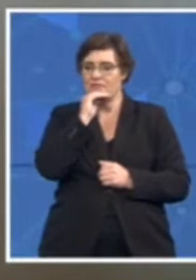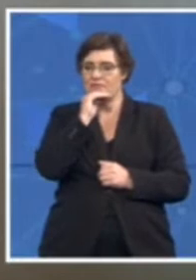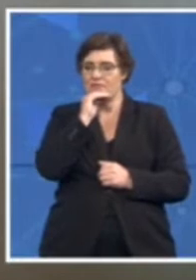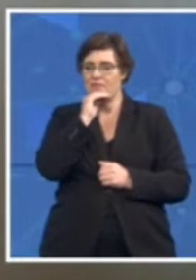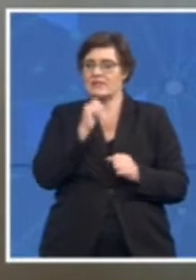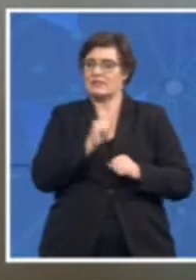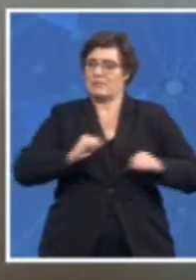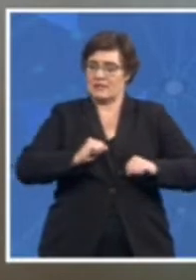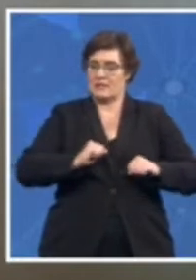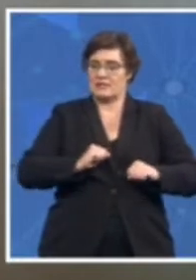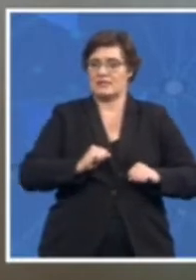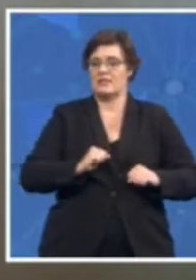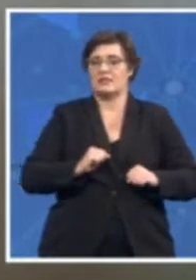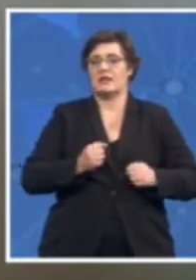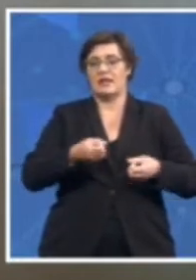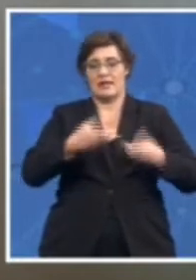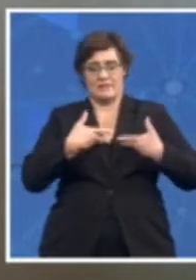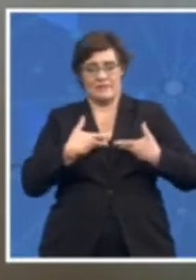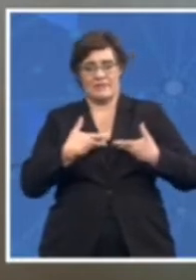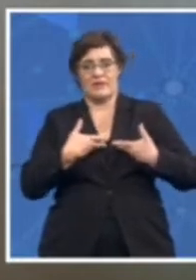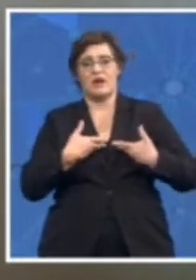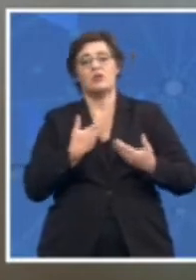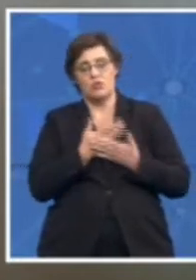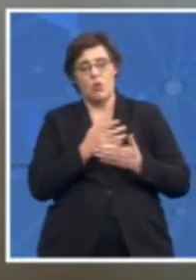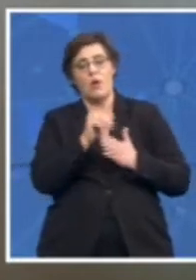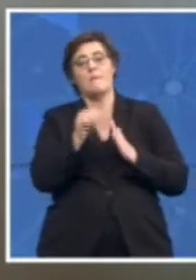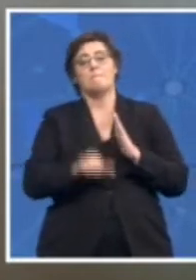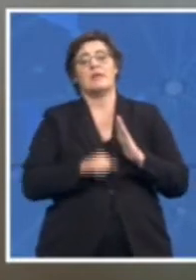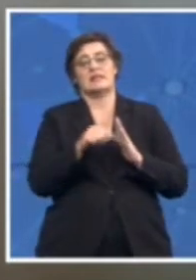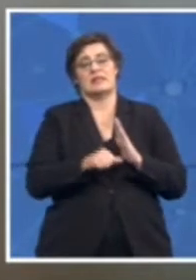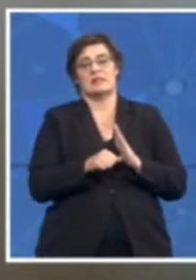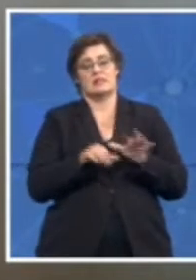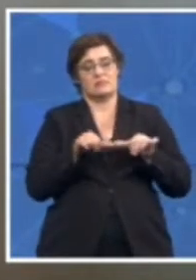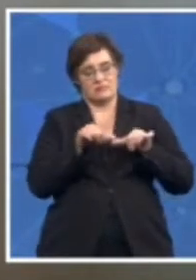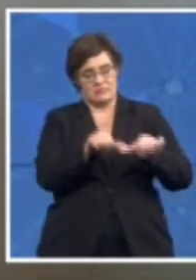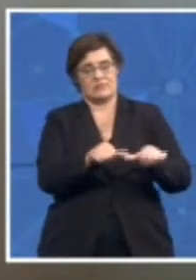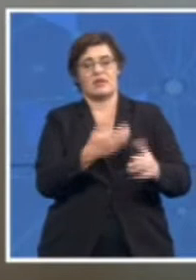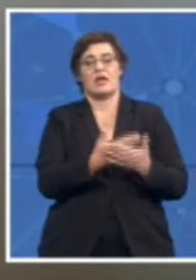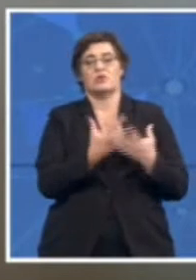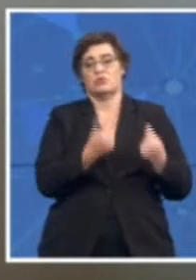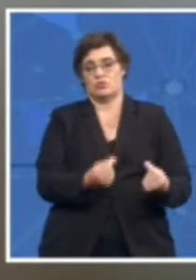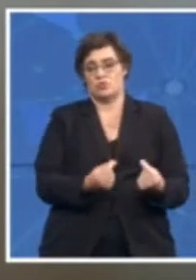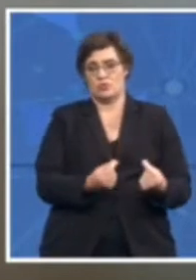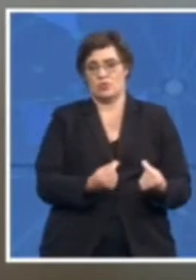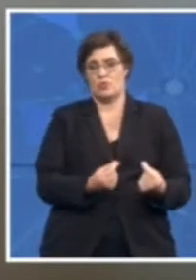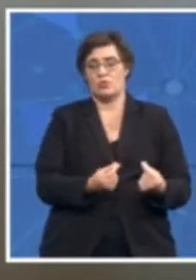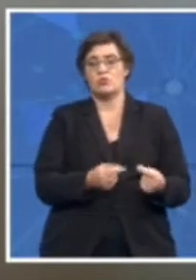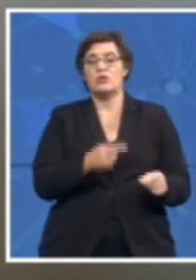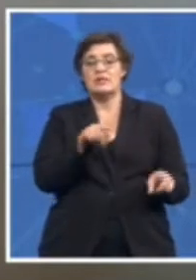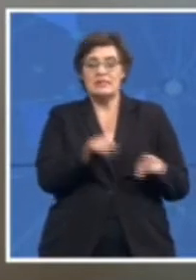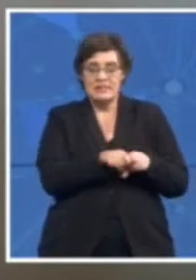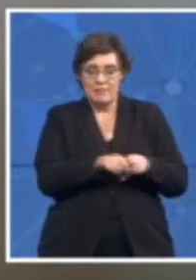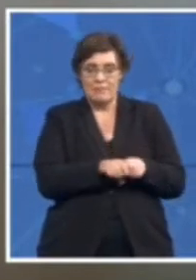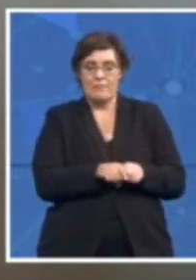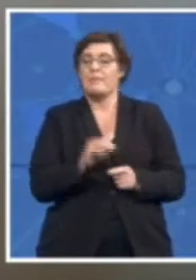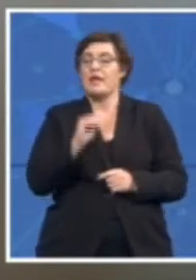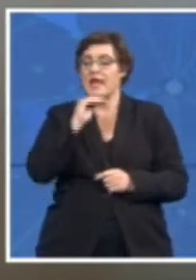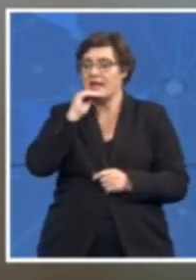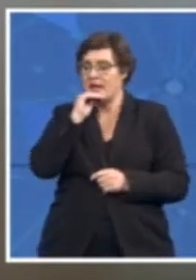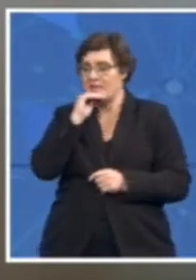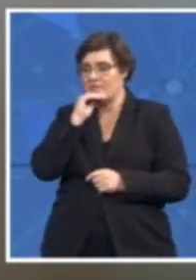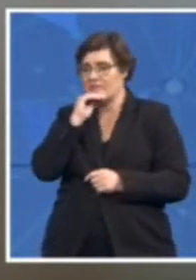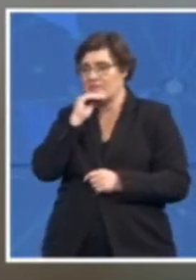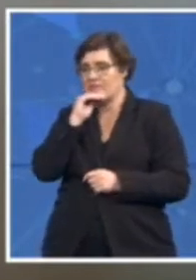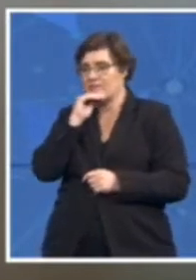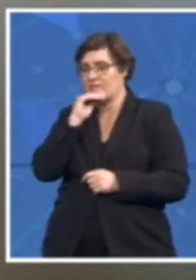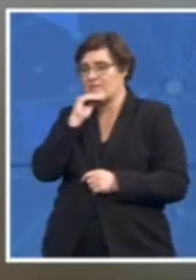conduct our maintenance and to ensure that we can have enough space to carry out the backlog or to catch